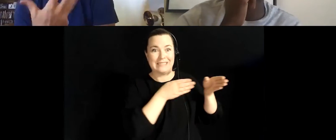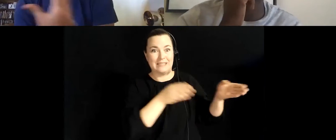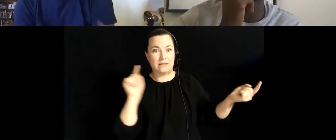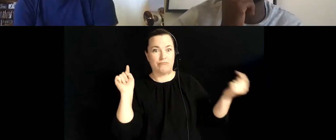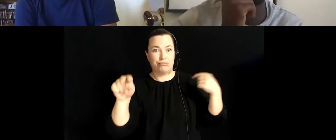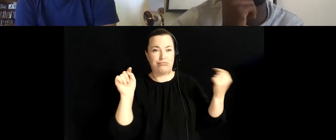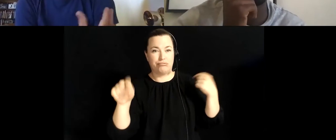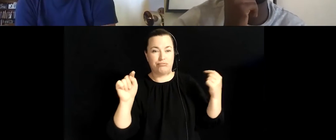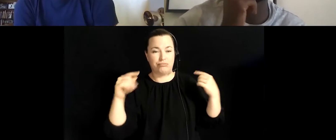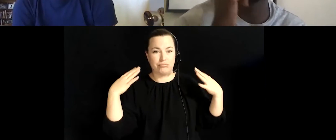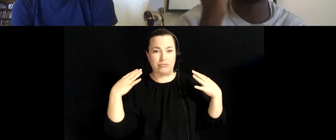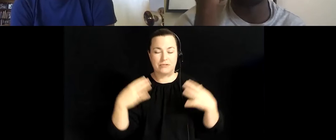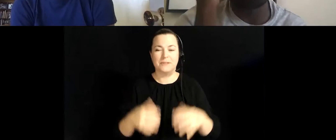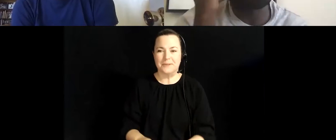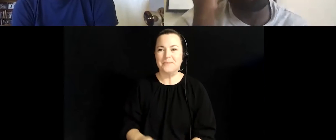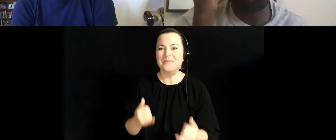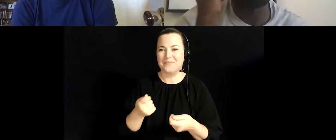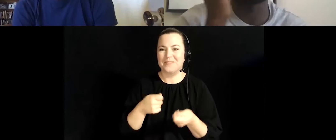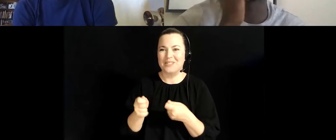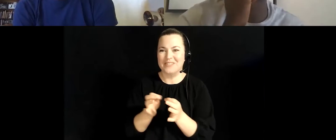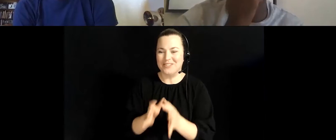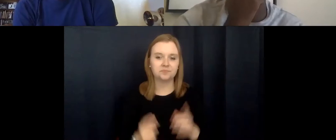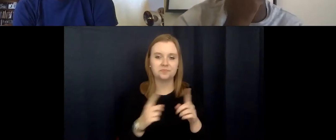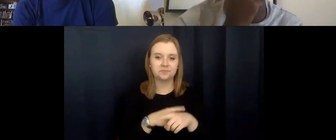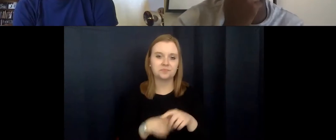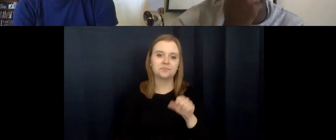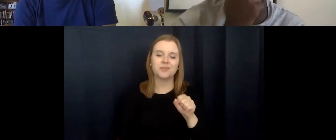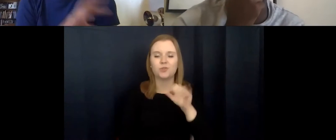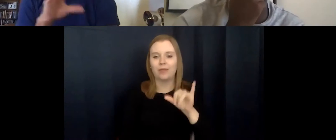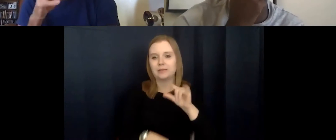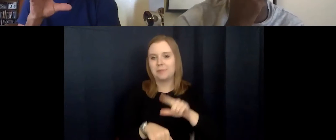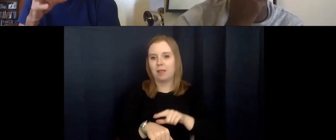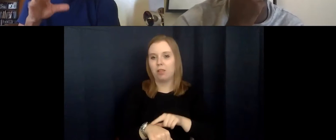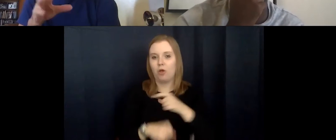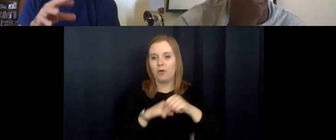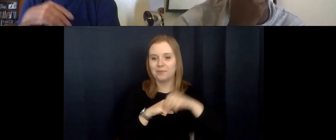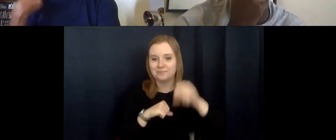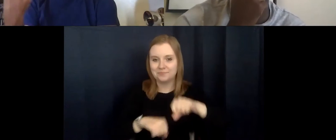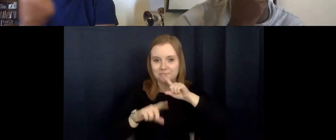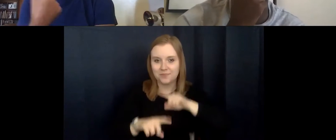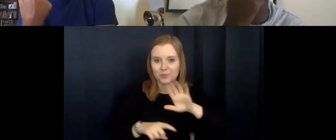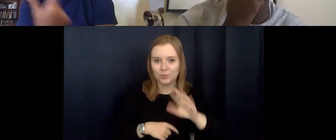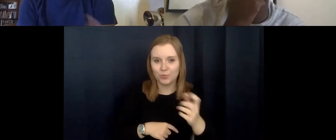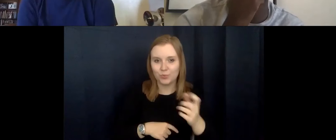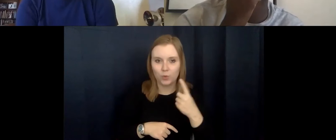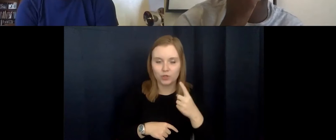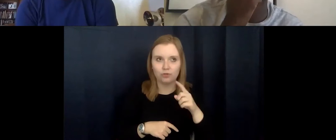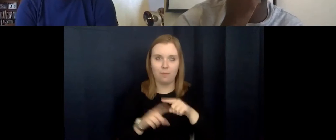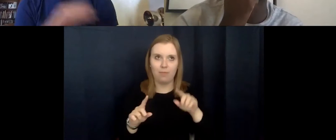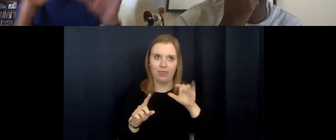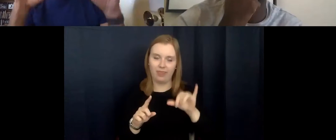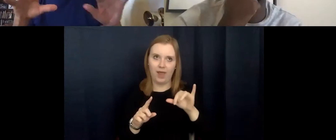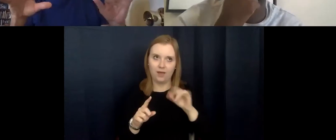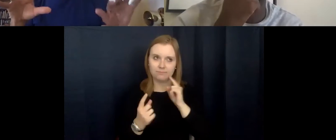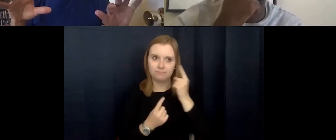of fascinating. Anyway, it's a long answer to your question, but those sort of phenomenologies of perception